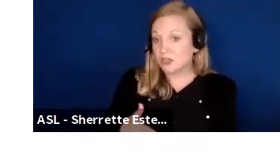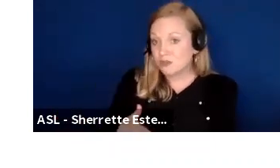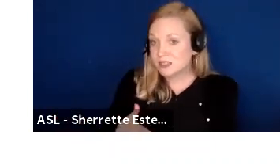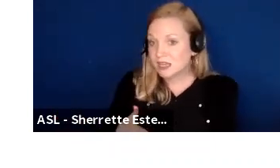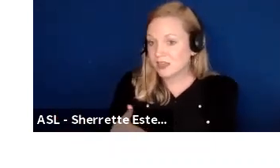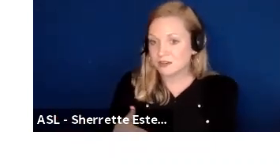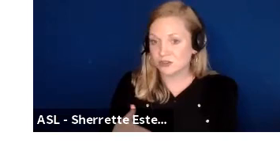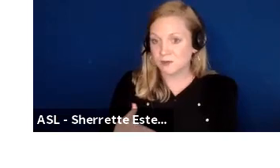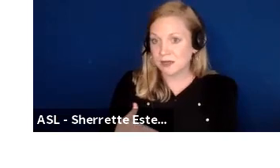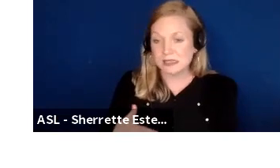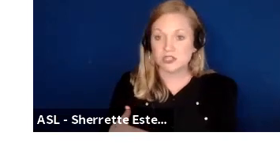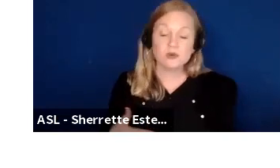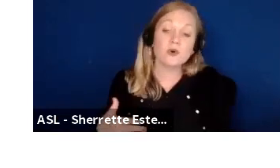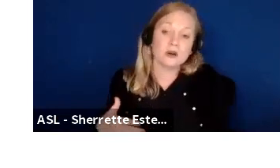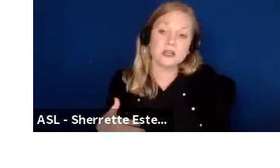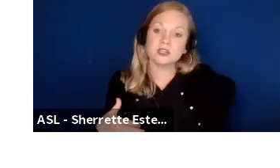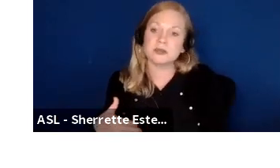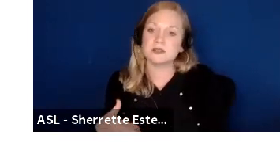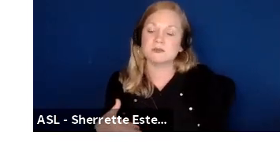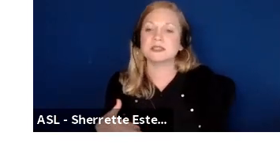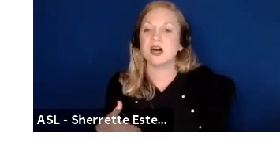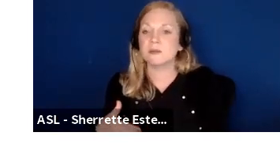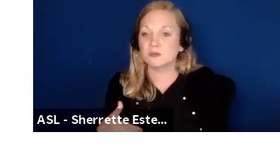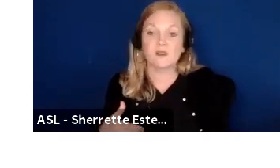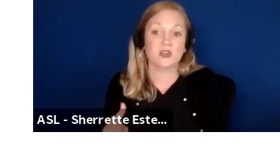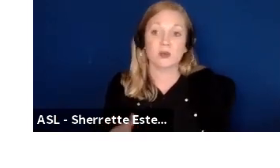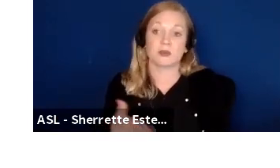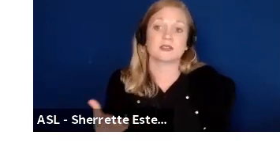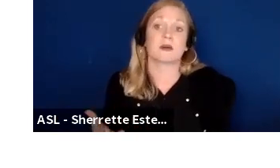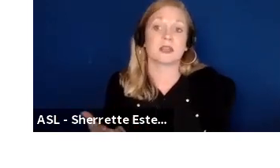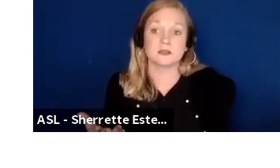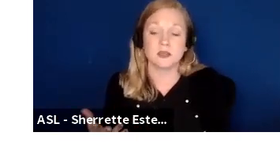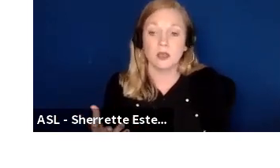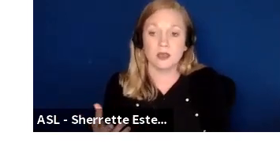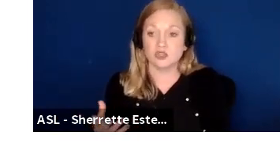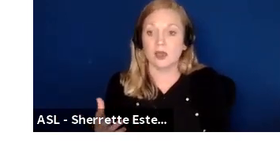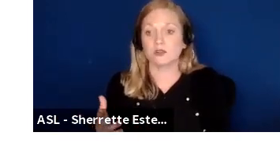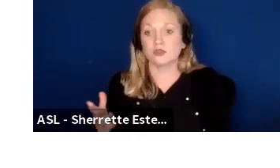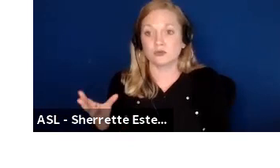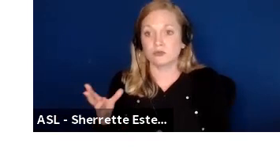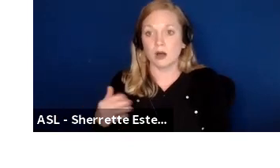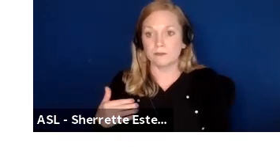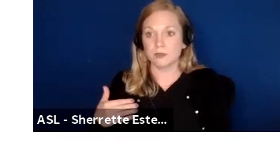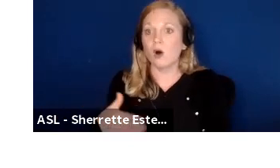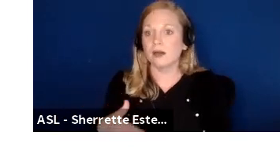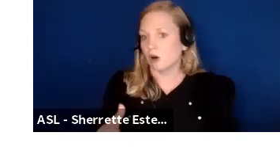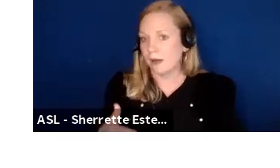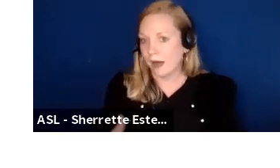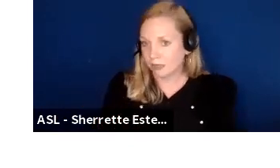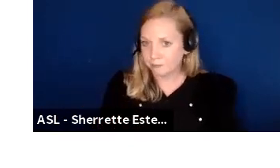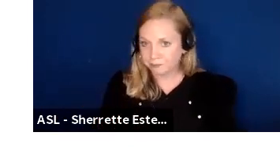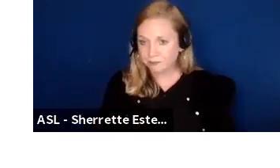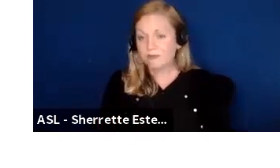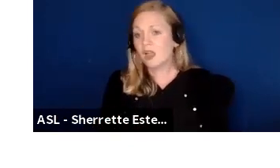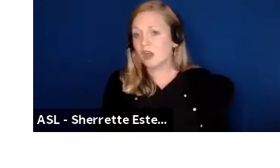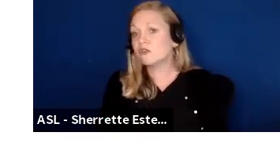something interesting that deserves my attention, or it could be to simply tell me to move out of the way because somebody is trying to walk in our